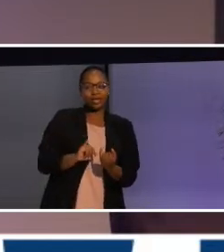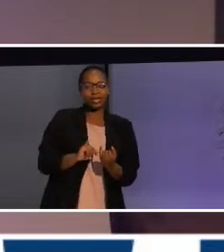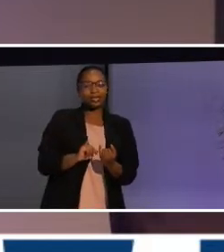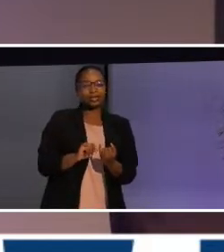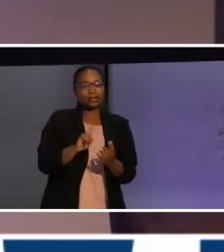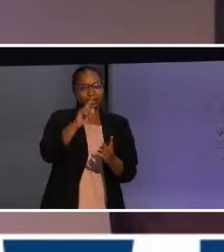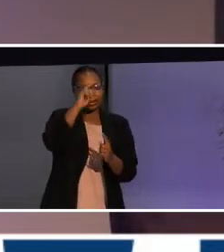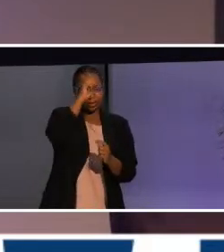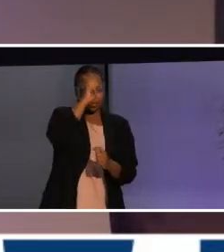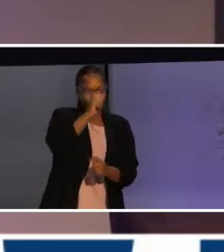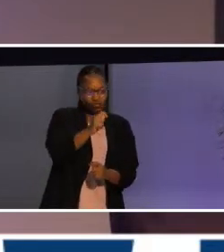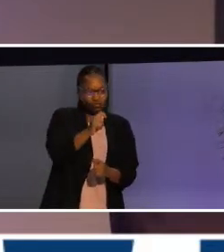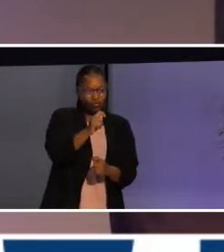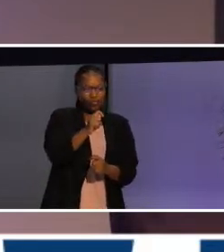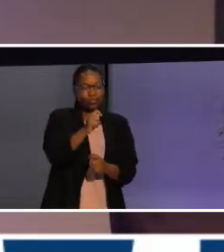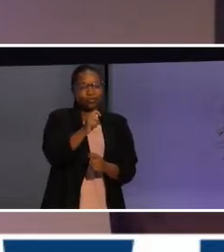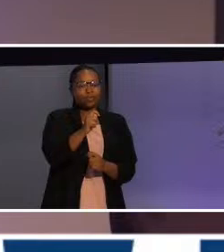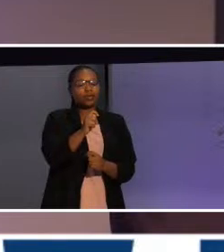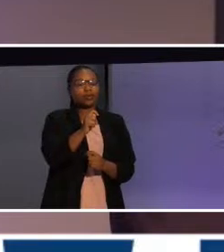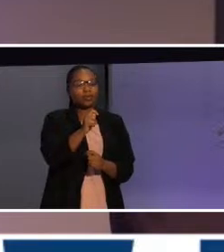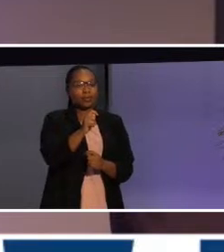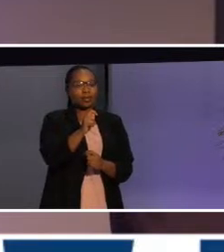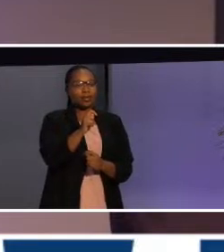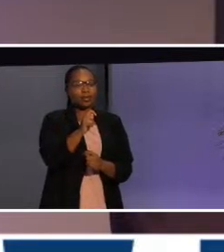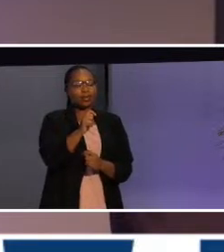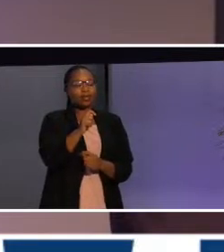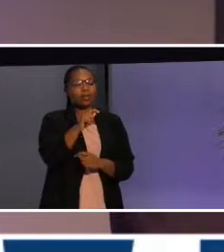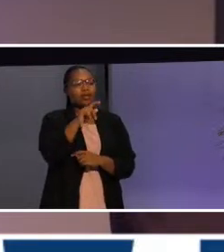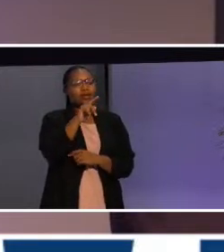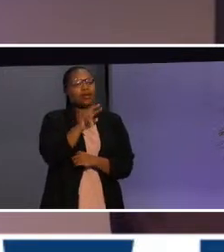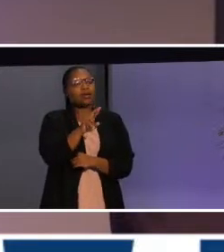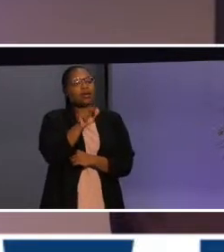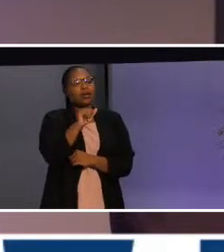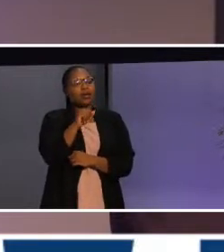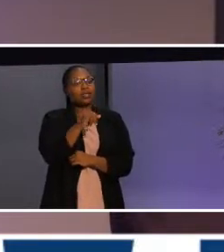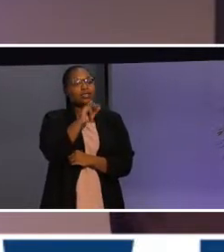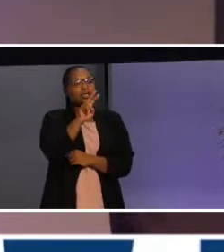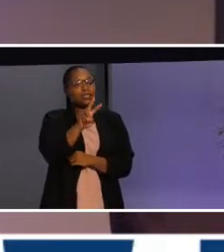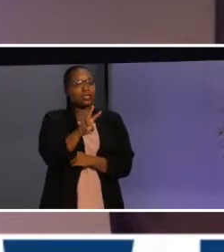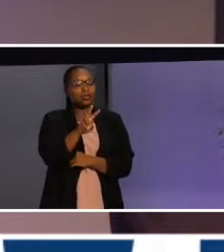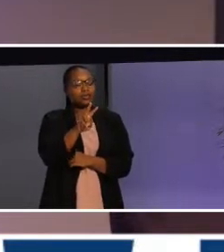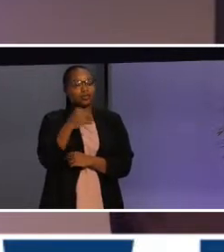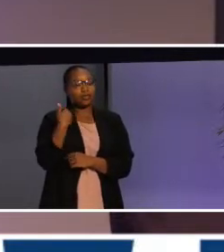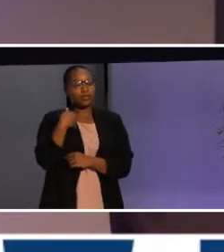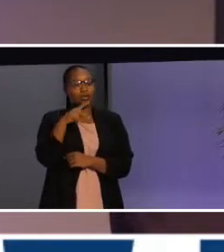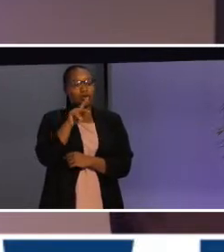Honorable Rajiv Kumar, the current chairperson of AWEB,